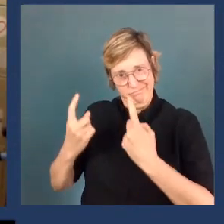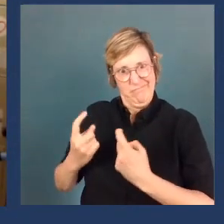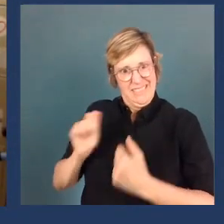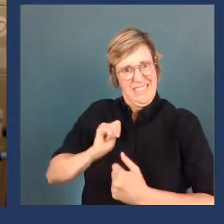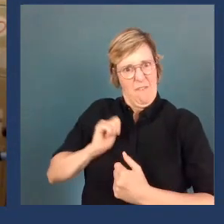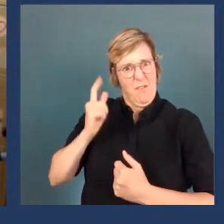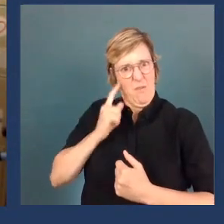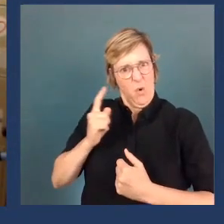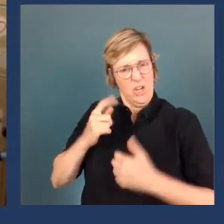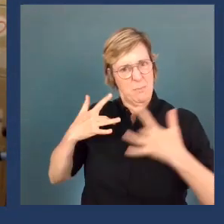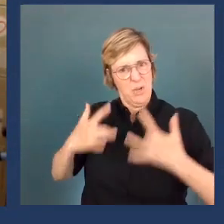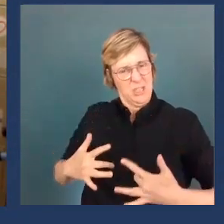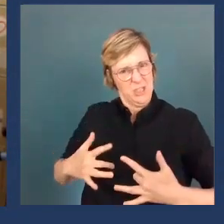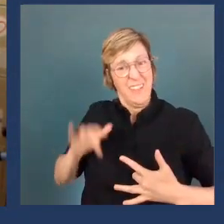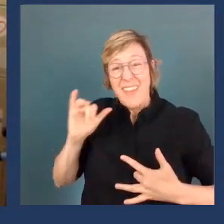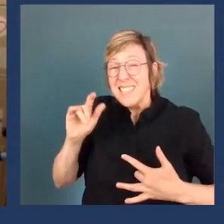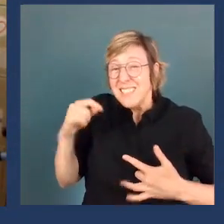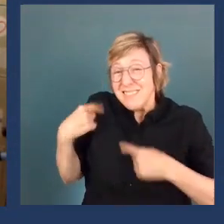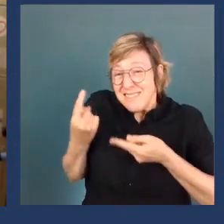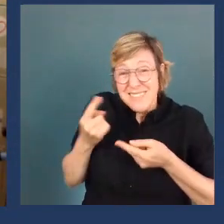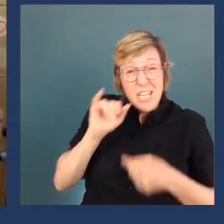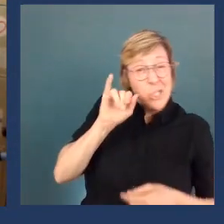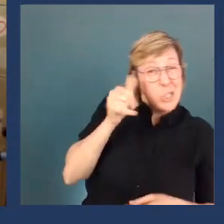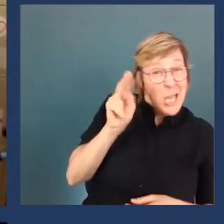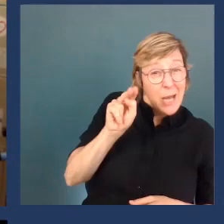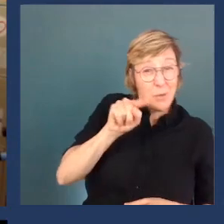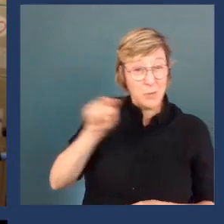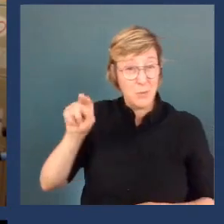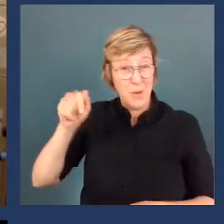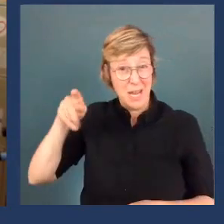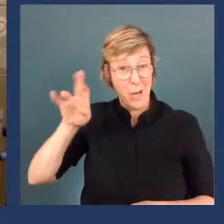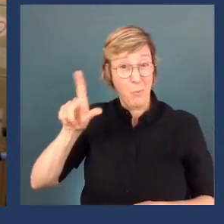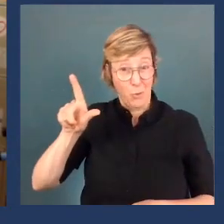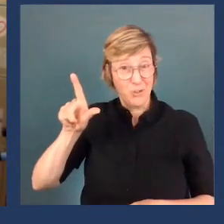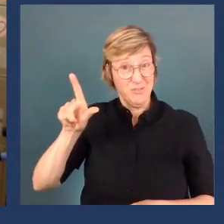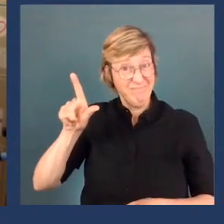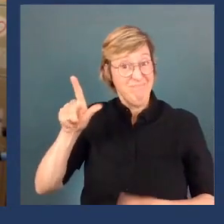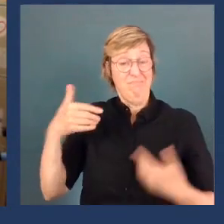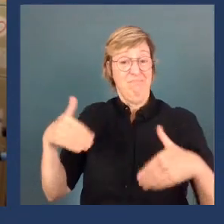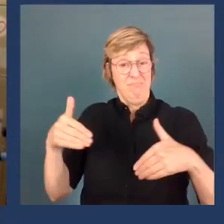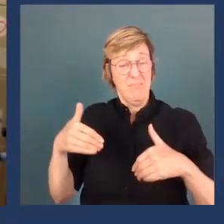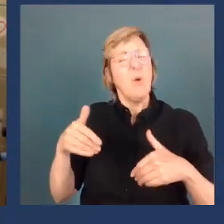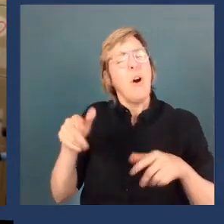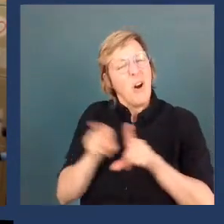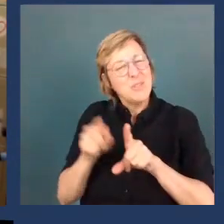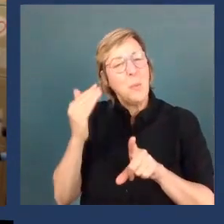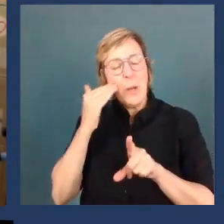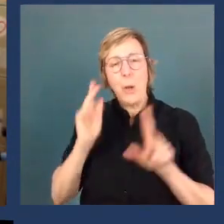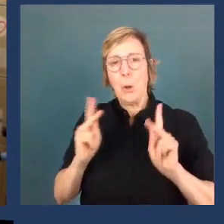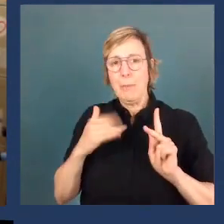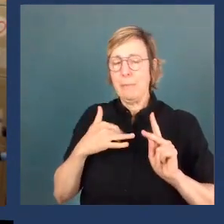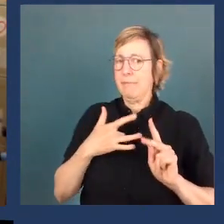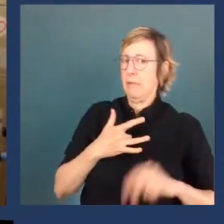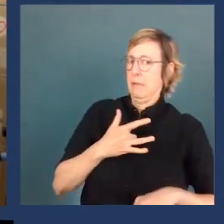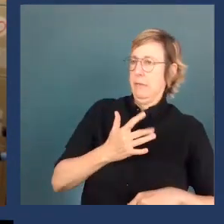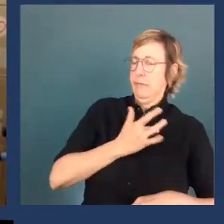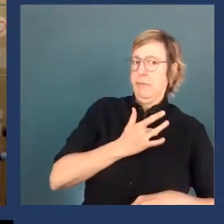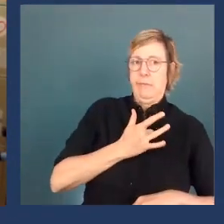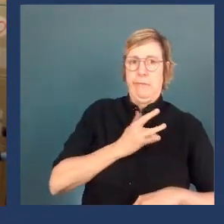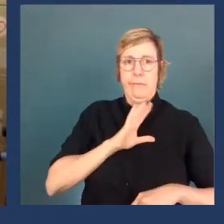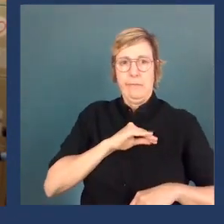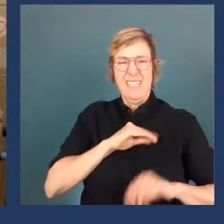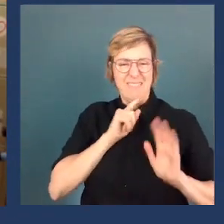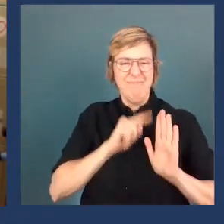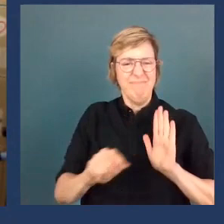April. We also know that there is a lot of stigma, and that even when people need help, they don't always